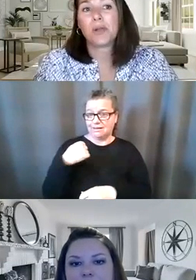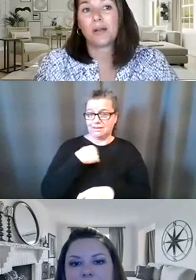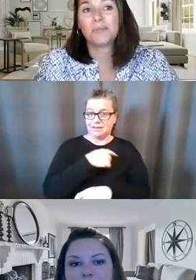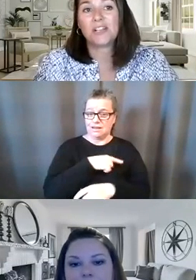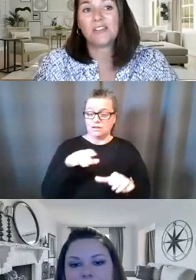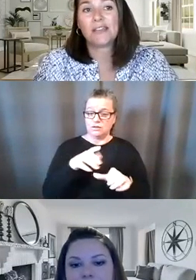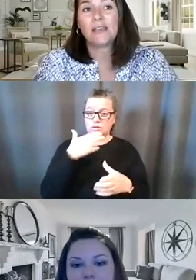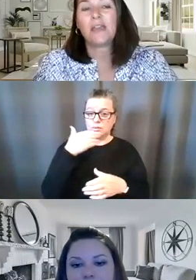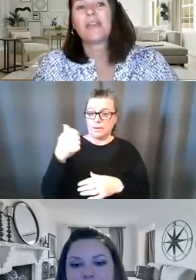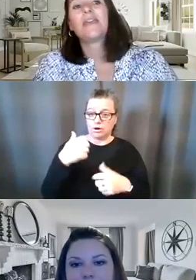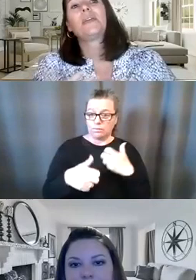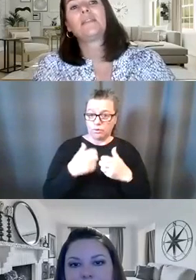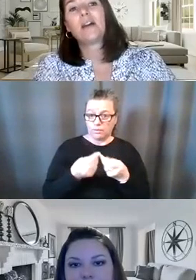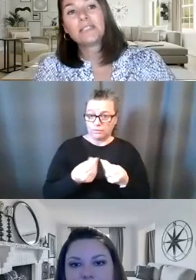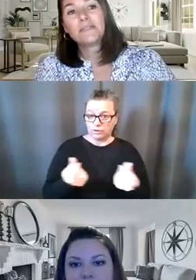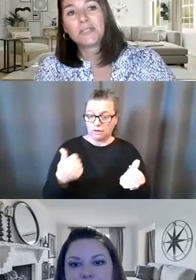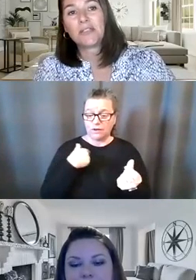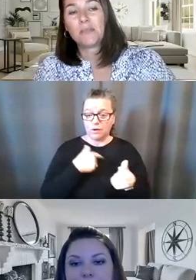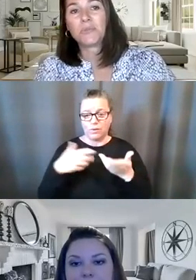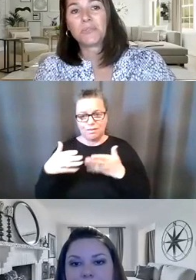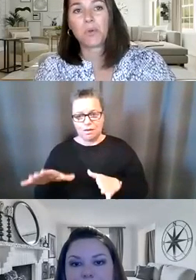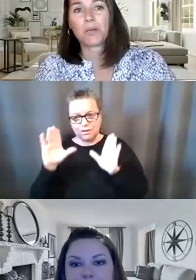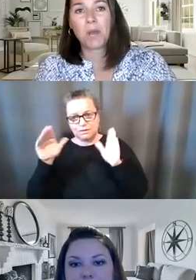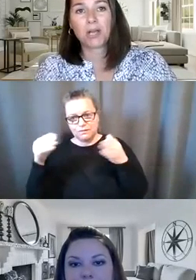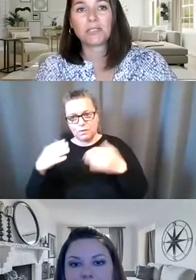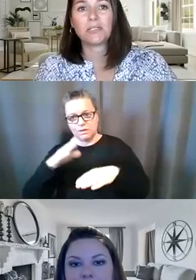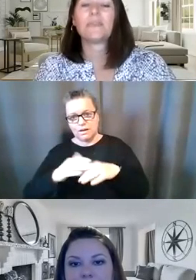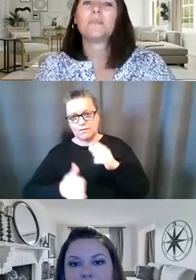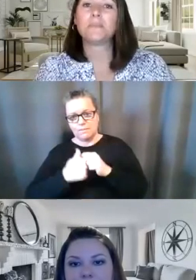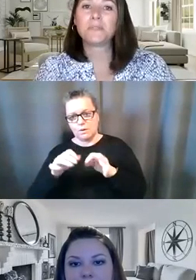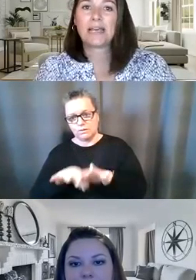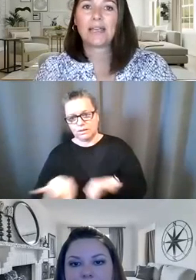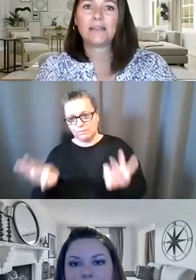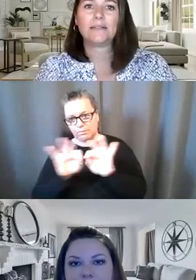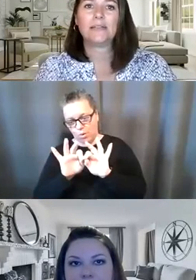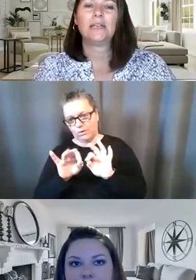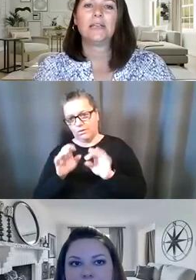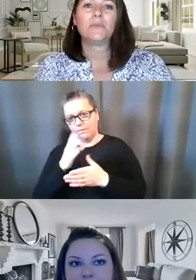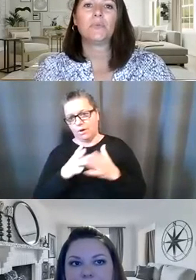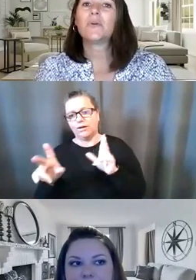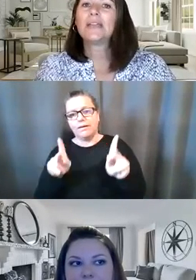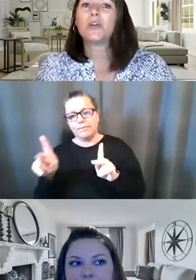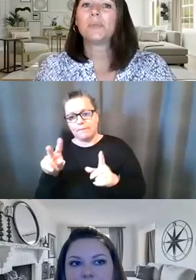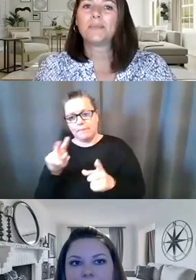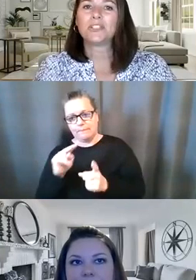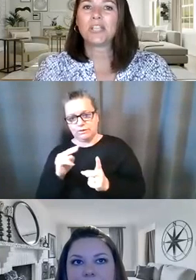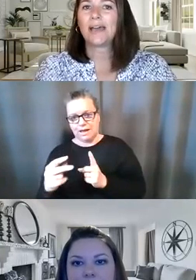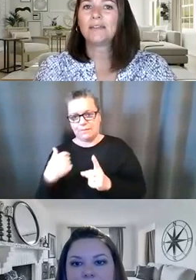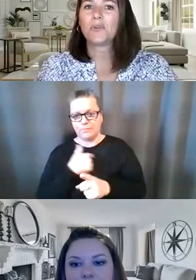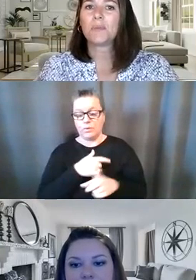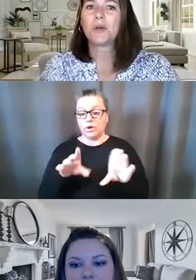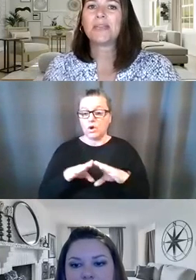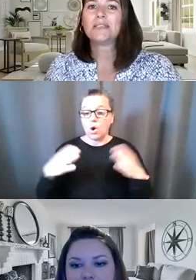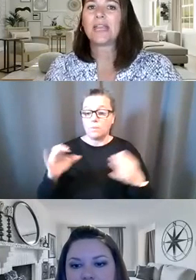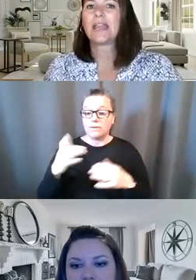better problem solving that we lost focus on the most important part, the people side. We're going to open up the chat